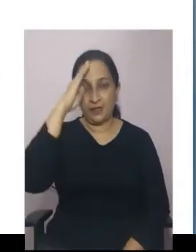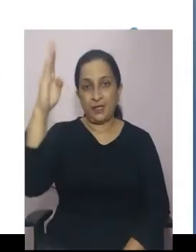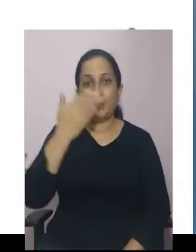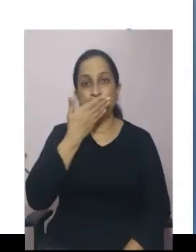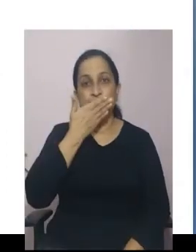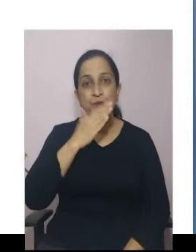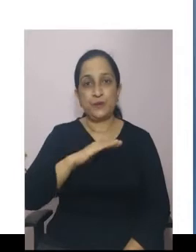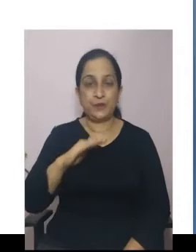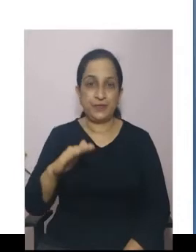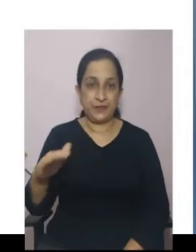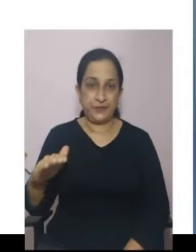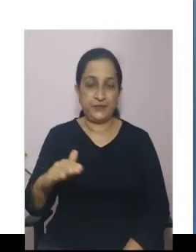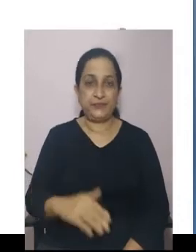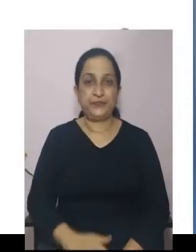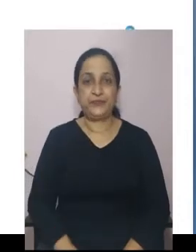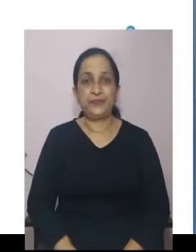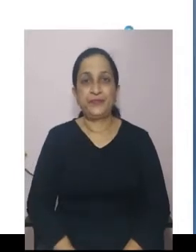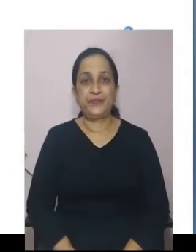Dear students,